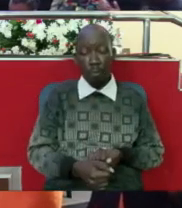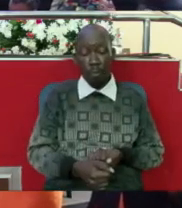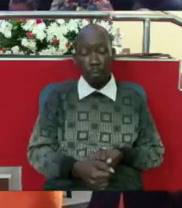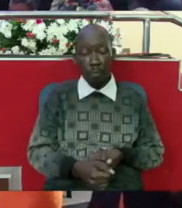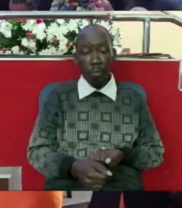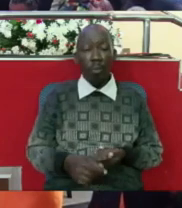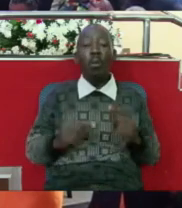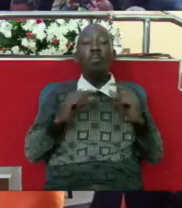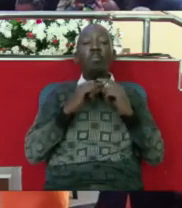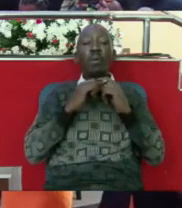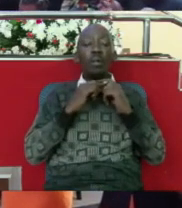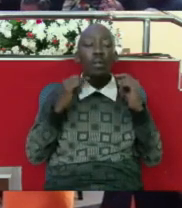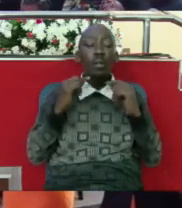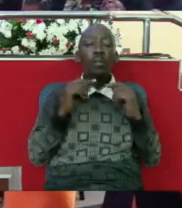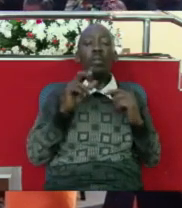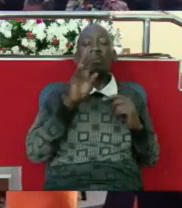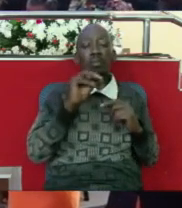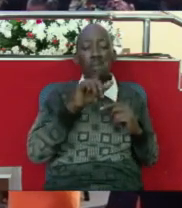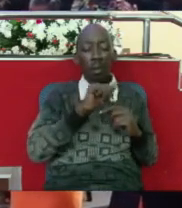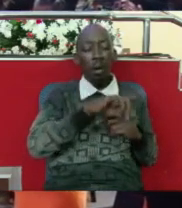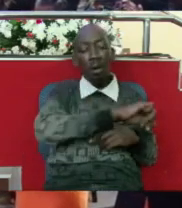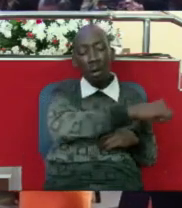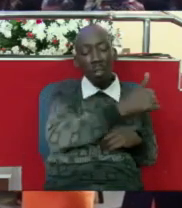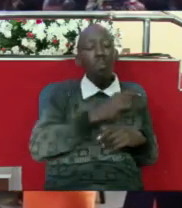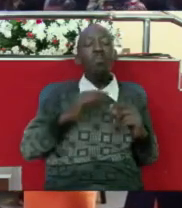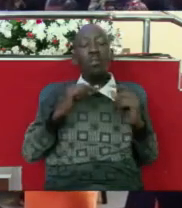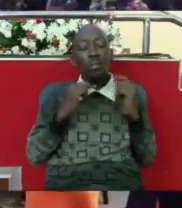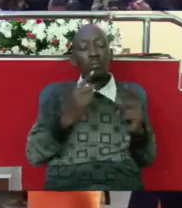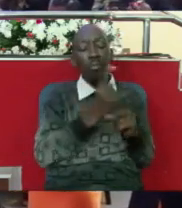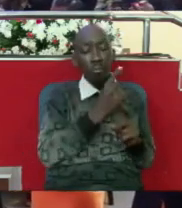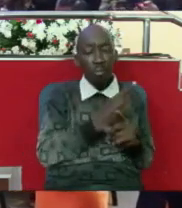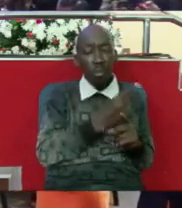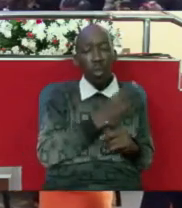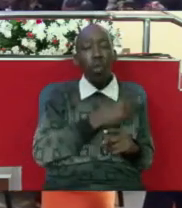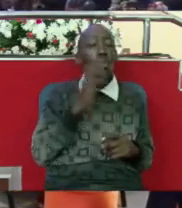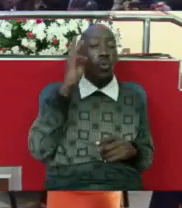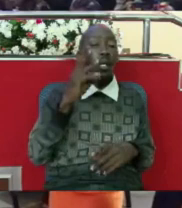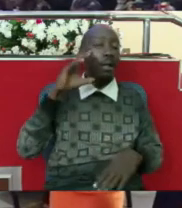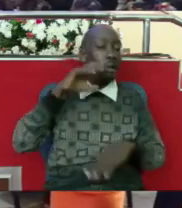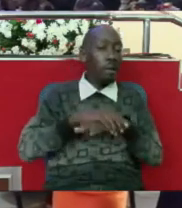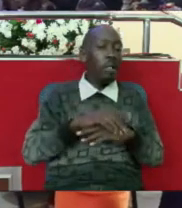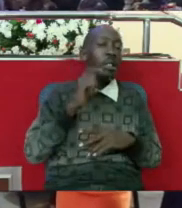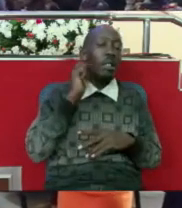Pastor Millicent and the other pastors here are going to receive testimony